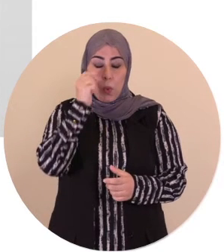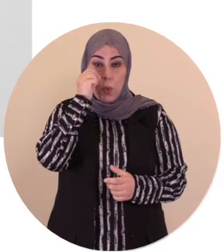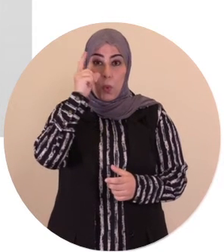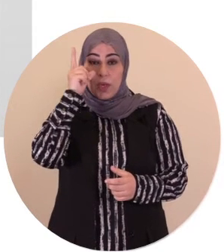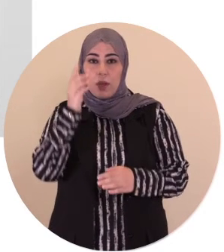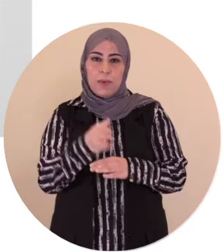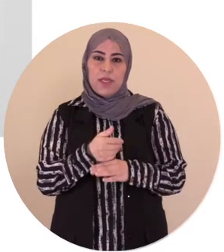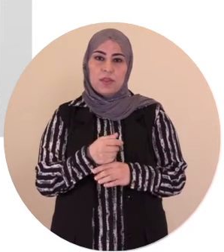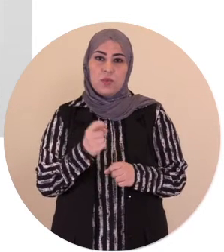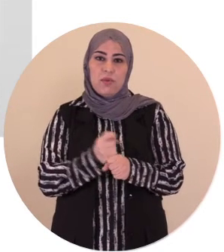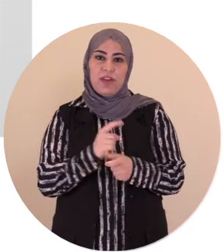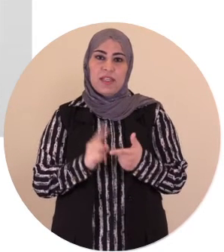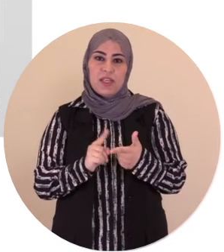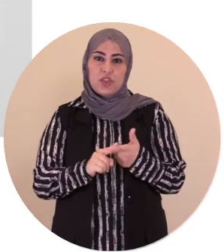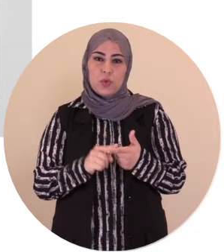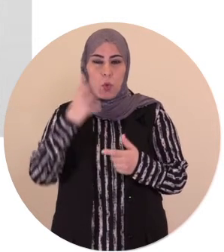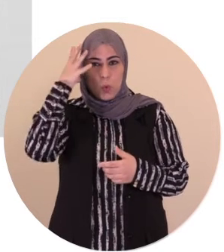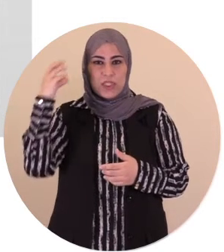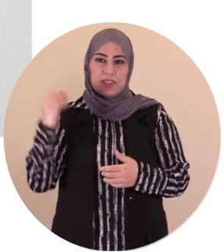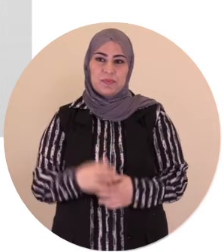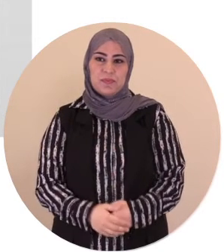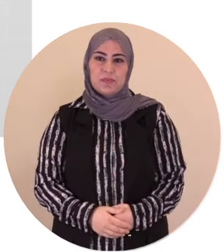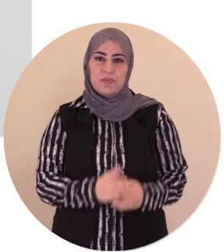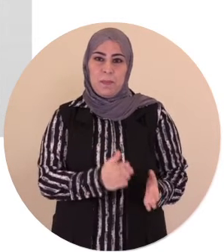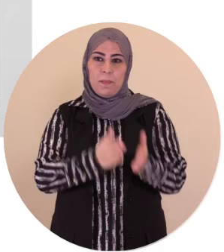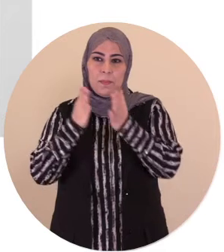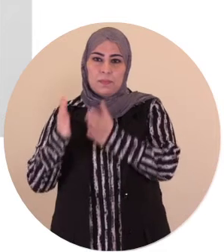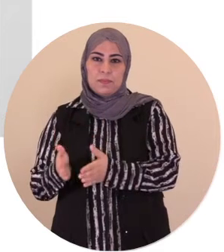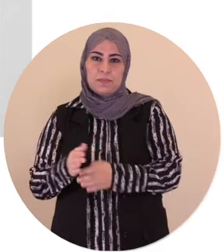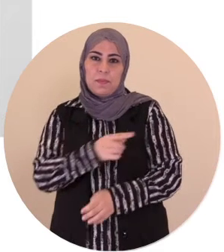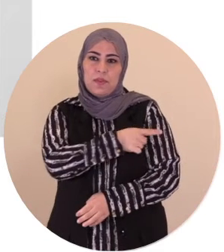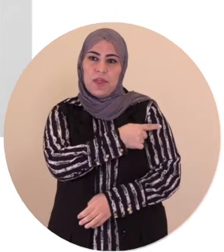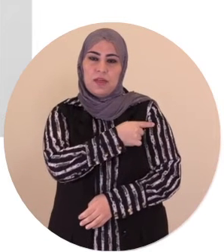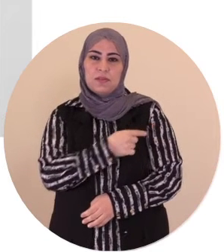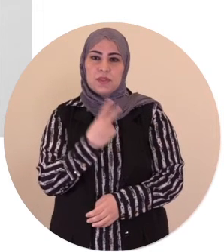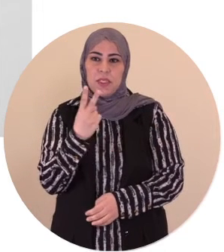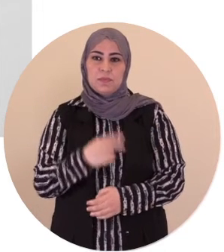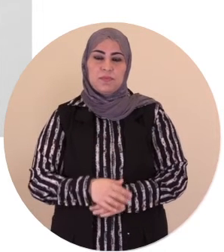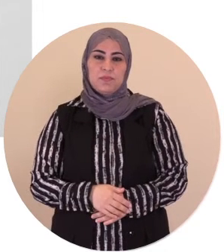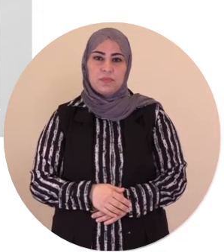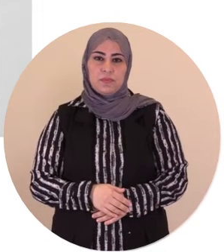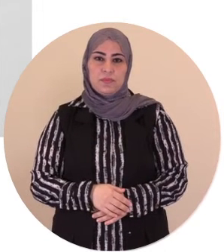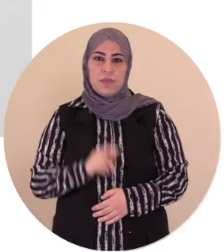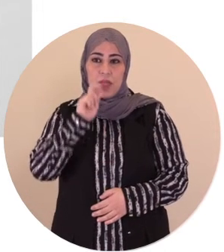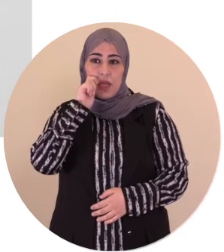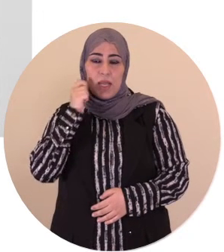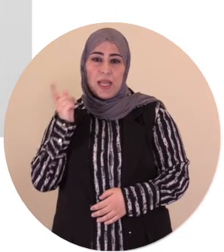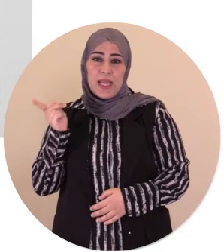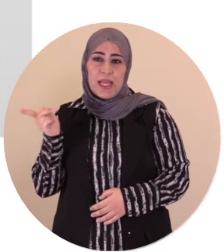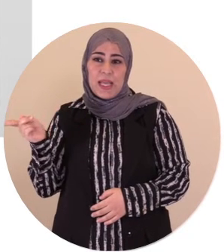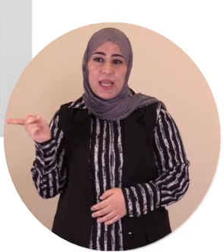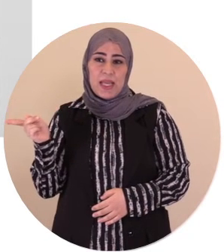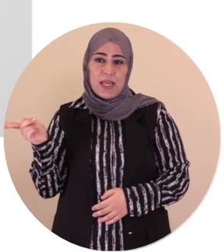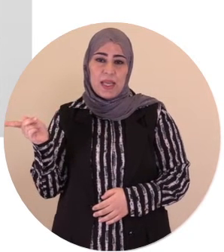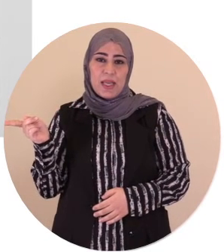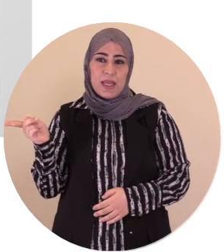past participle. Let's look at the next example. Let's keep looking at his story. Then, number one,